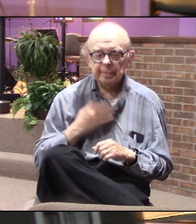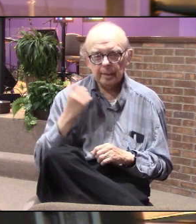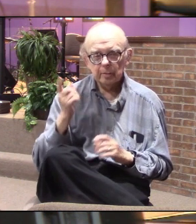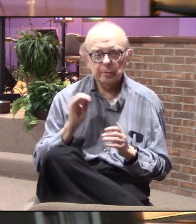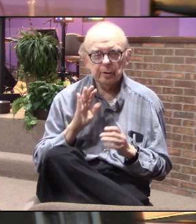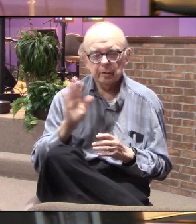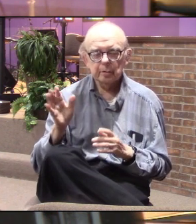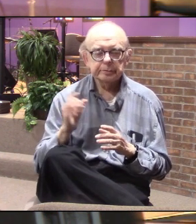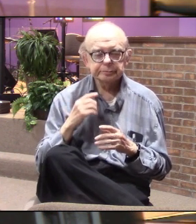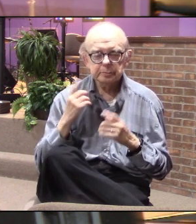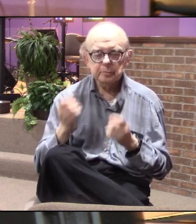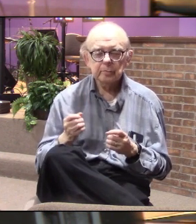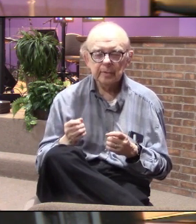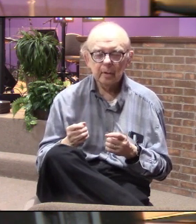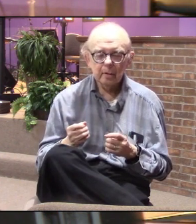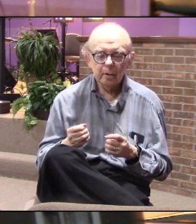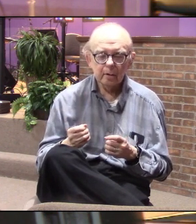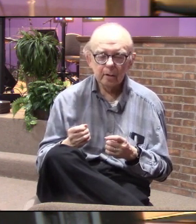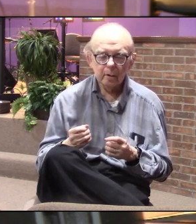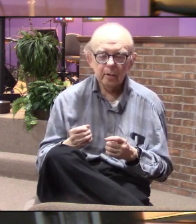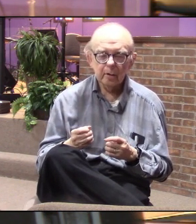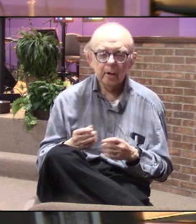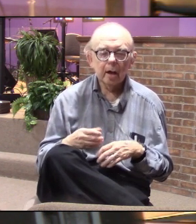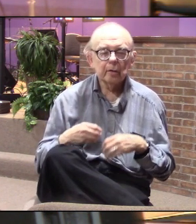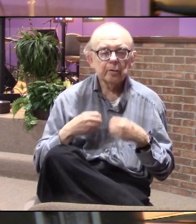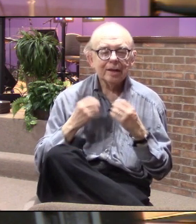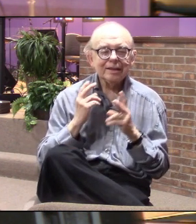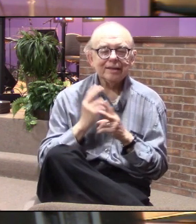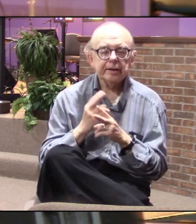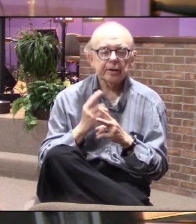your thoughts, and I will grant your need. Amen.